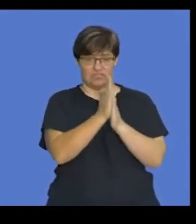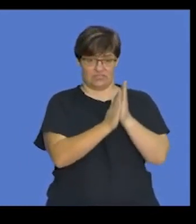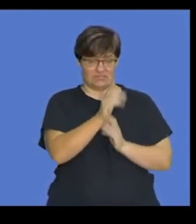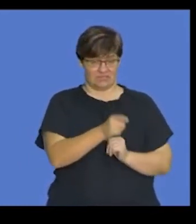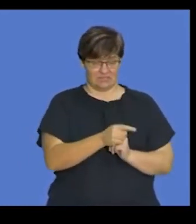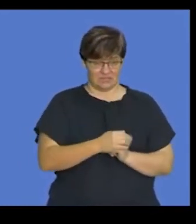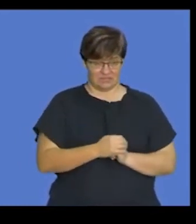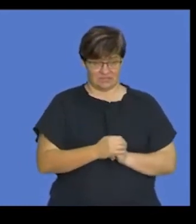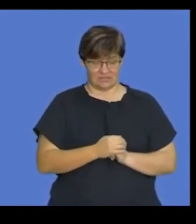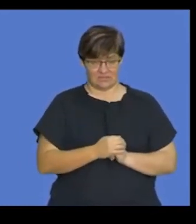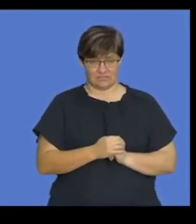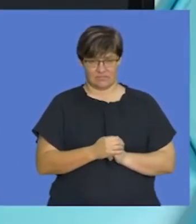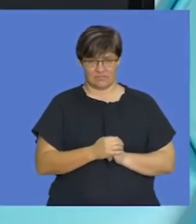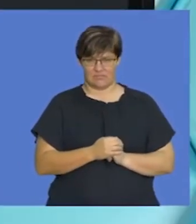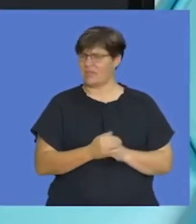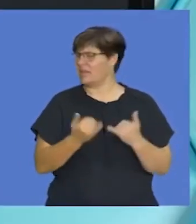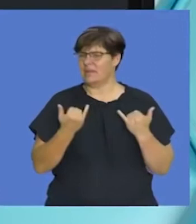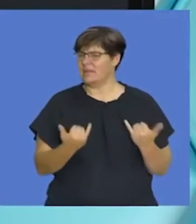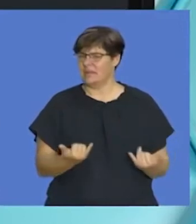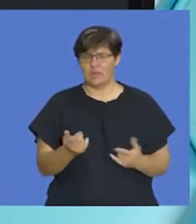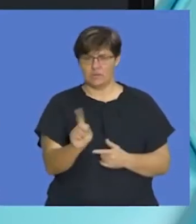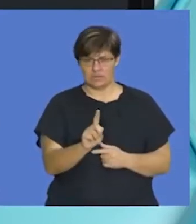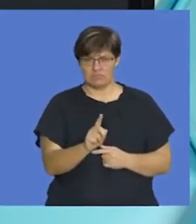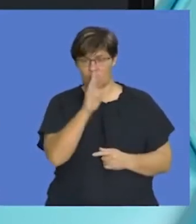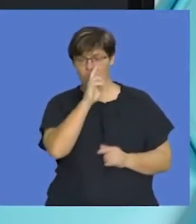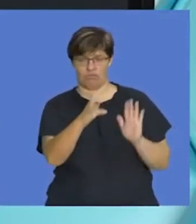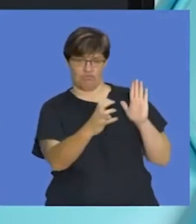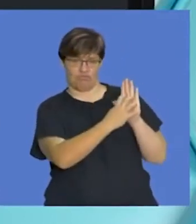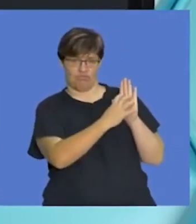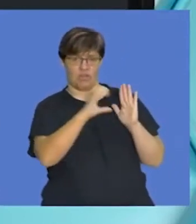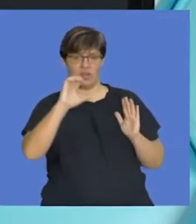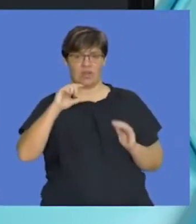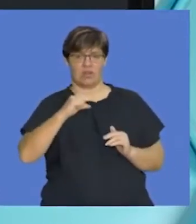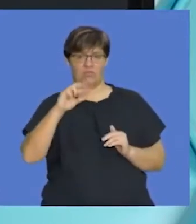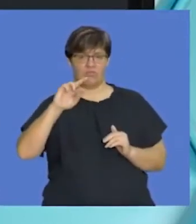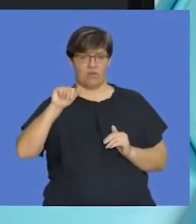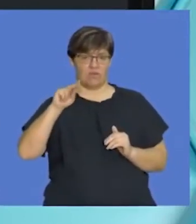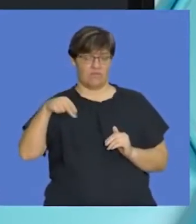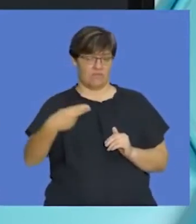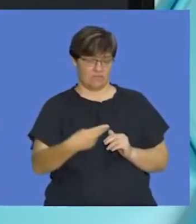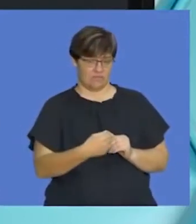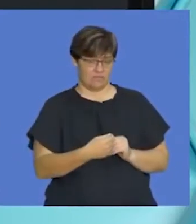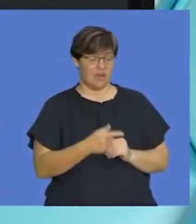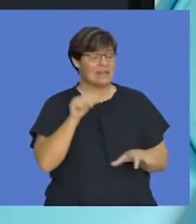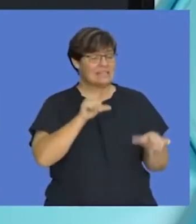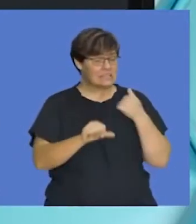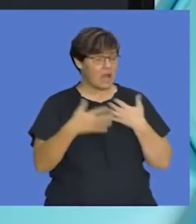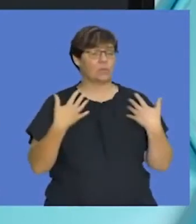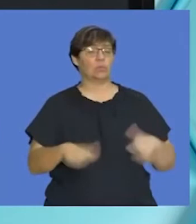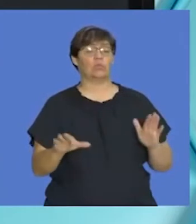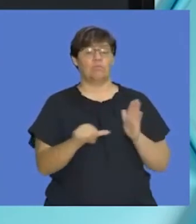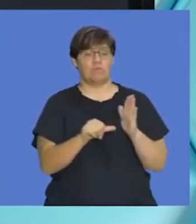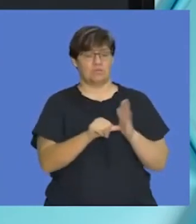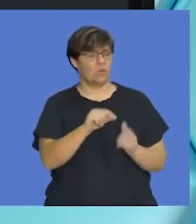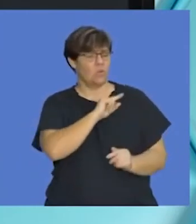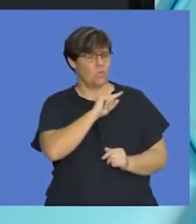Now, we need to look at the graph. Graphing is very important in science. It helps us explain relationships. So